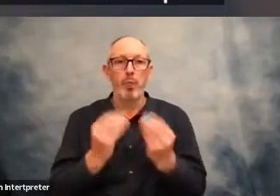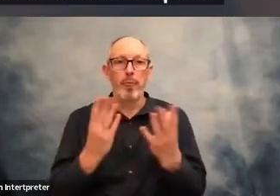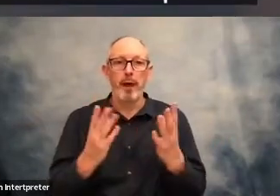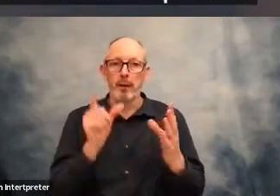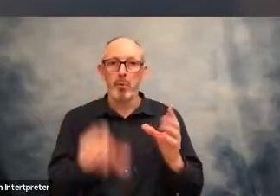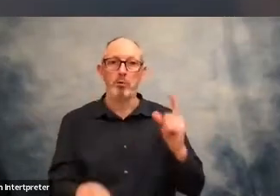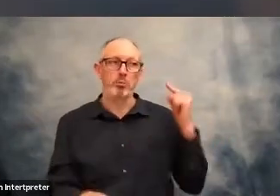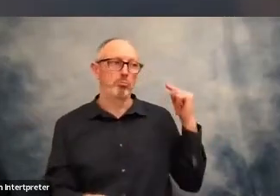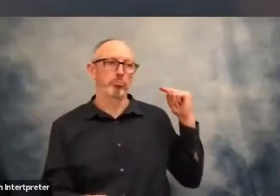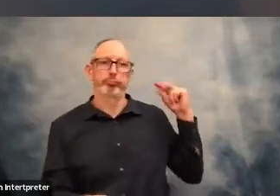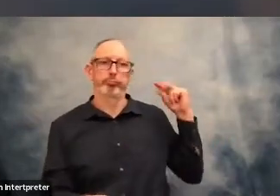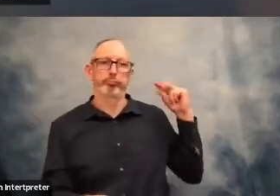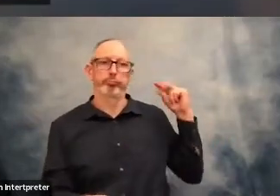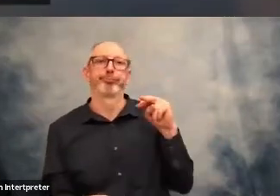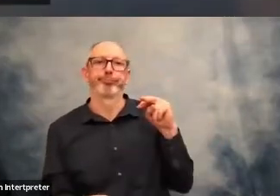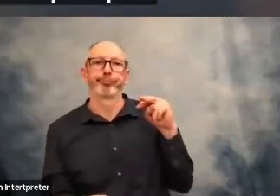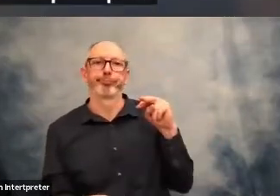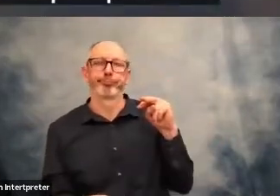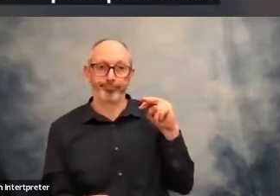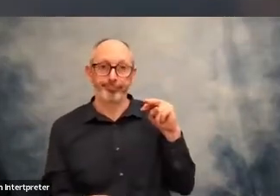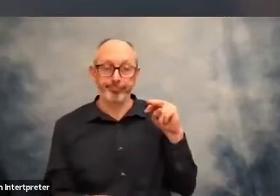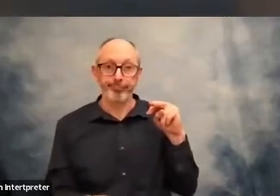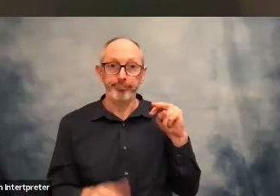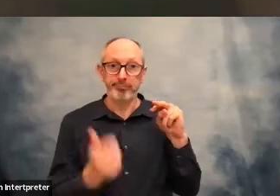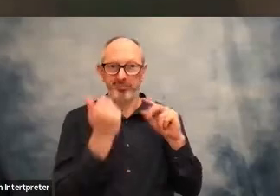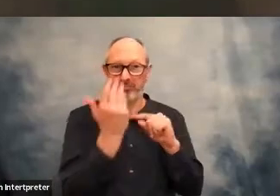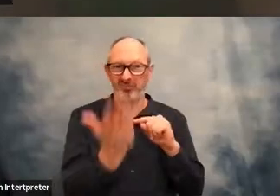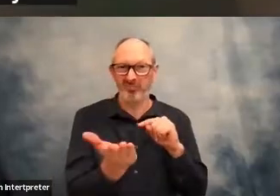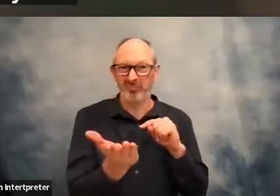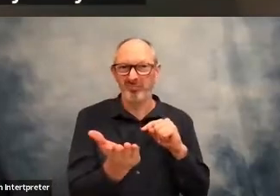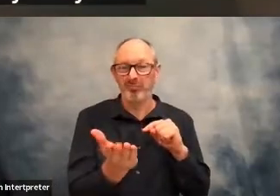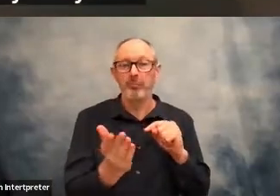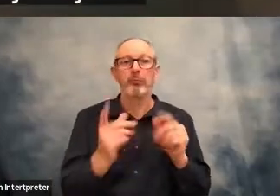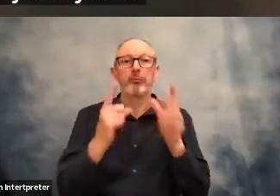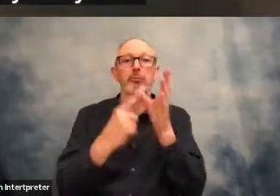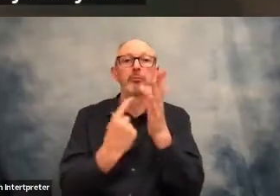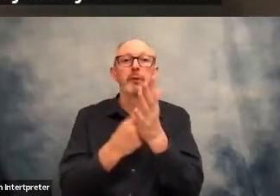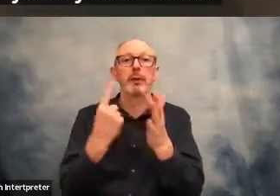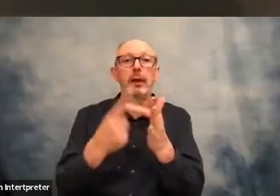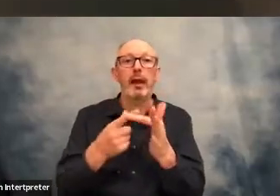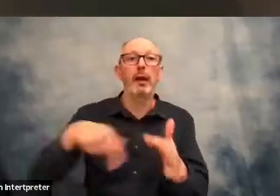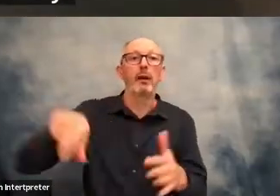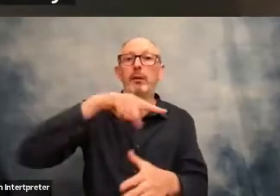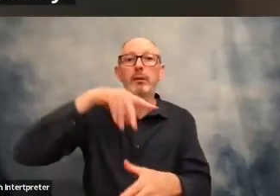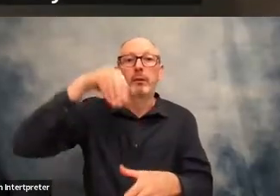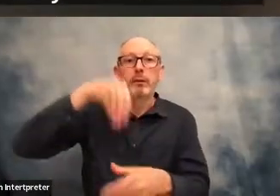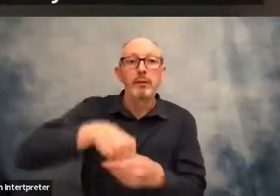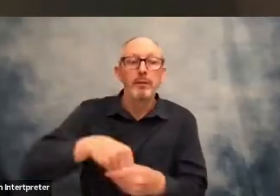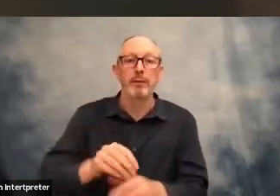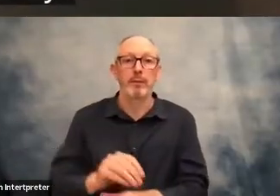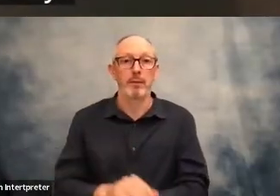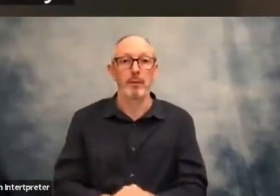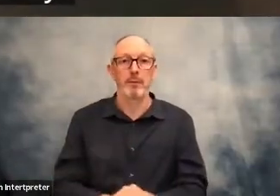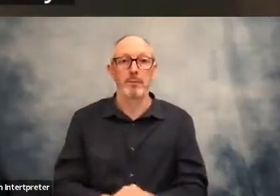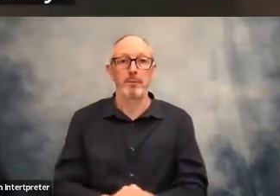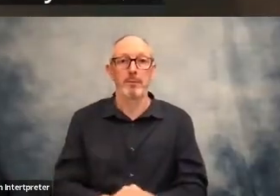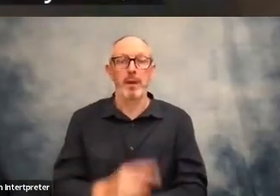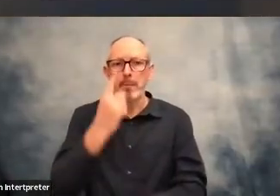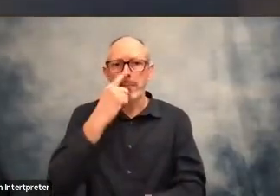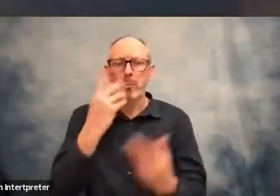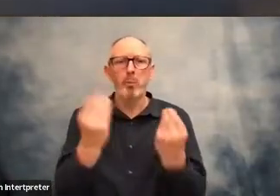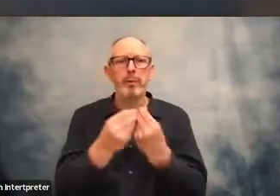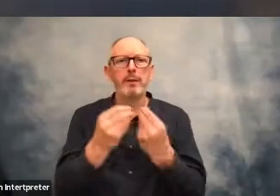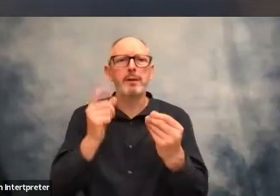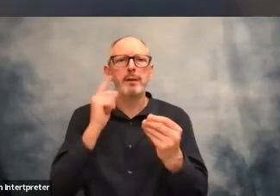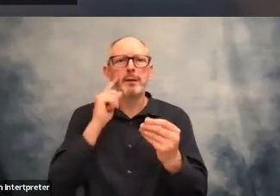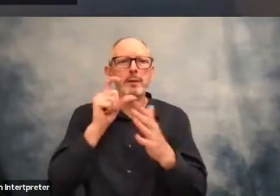That's what Squidly's trying to solve. Care people can participate in, not just join. Built with the Cerebral Palsy Alliance and people with disability, we're looking